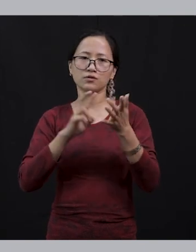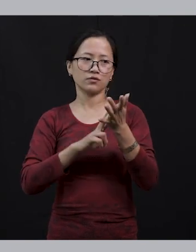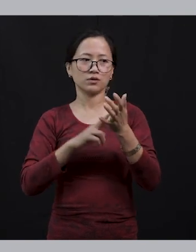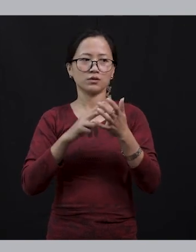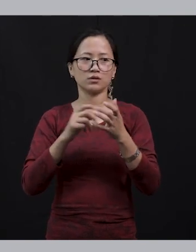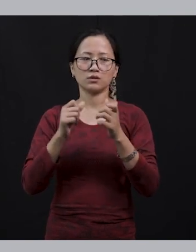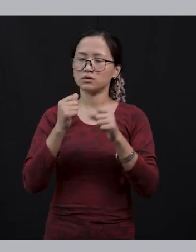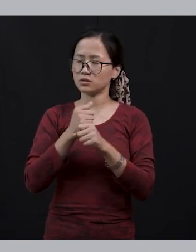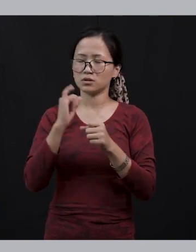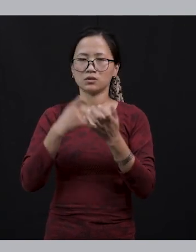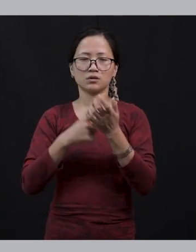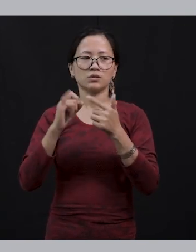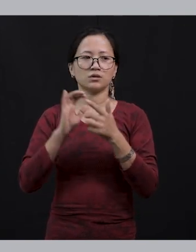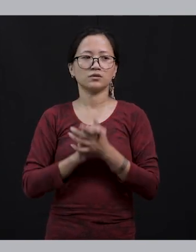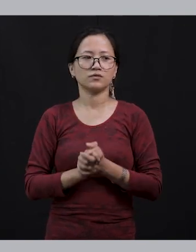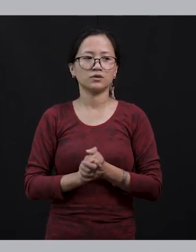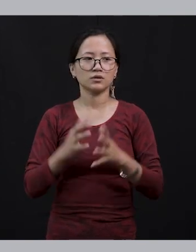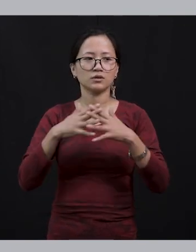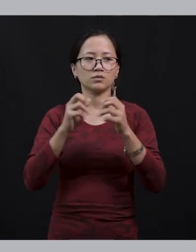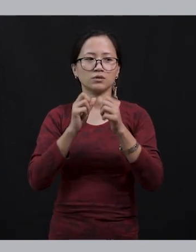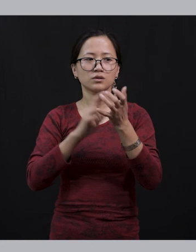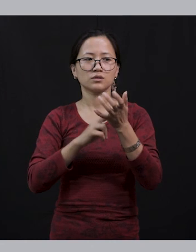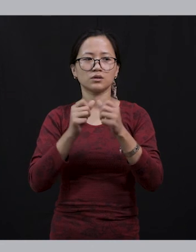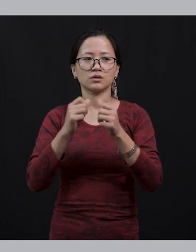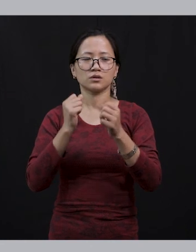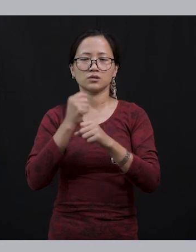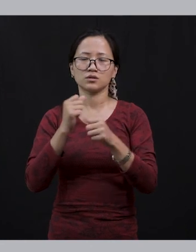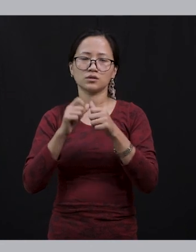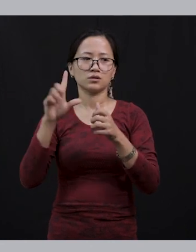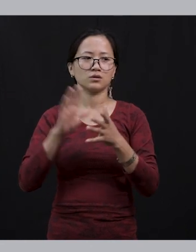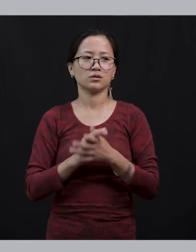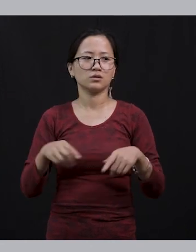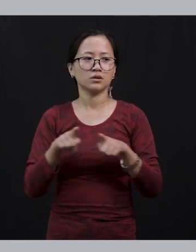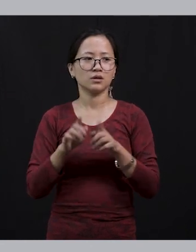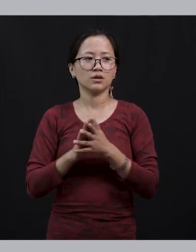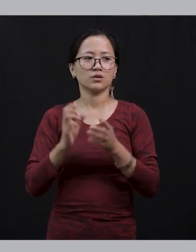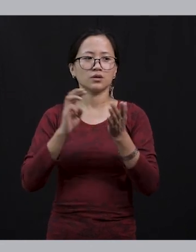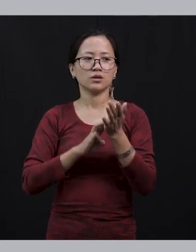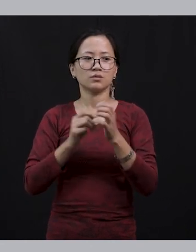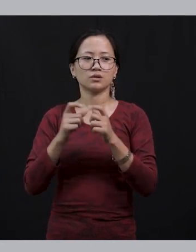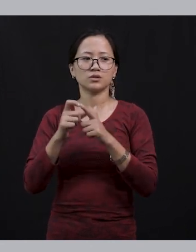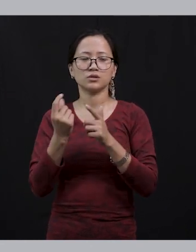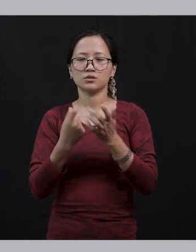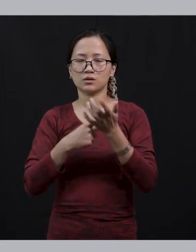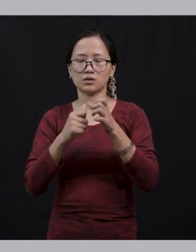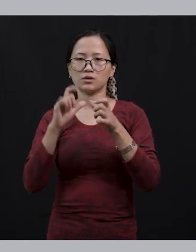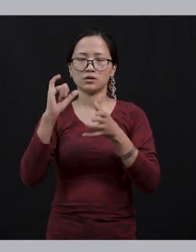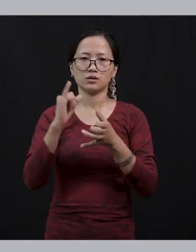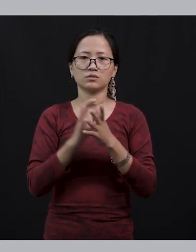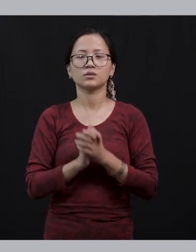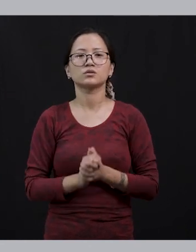tribute to the annual, to the state treasury. So this was an annual tribute, and